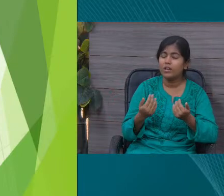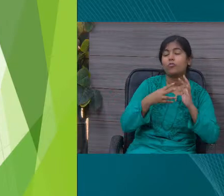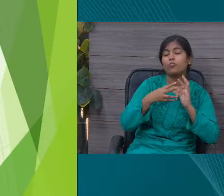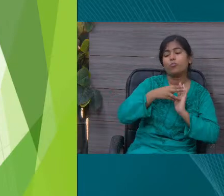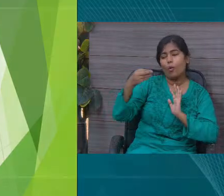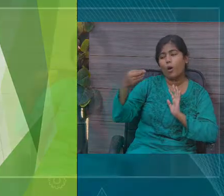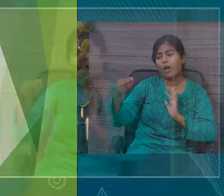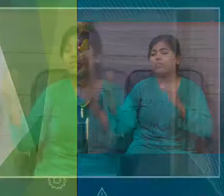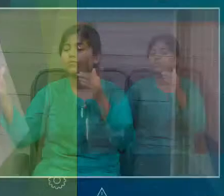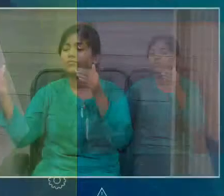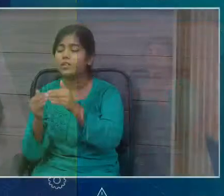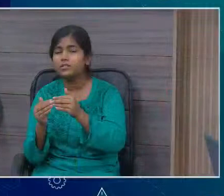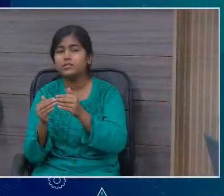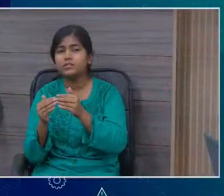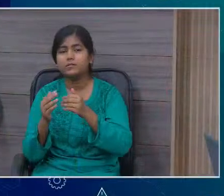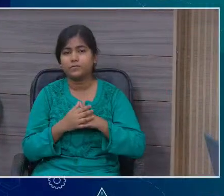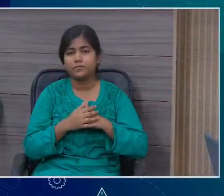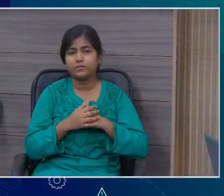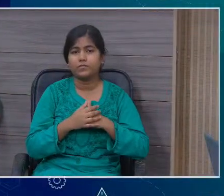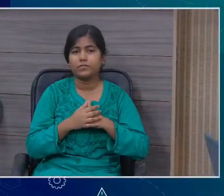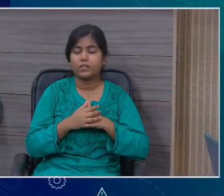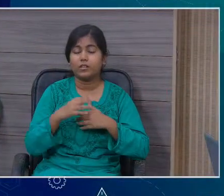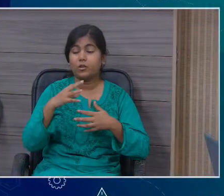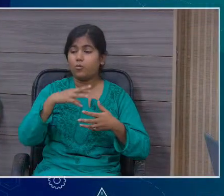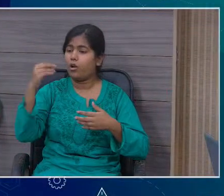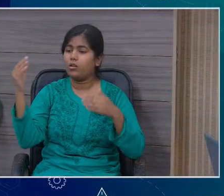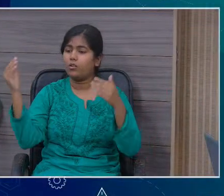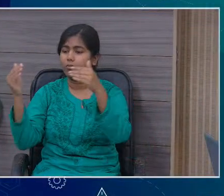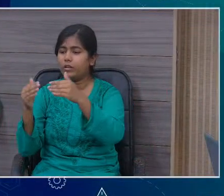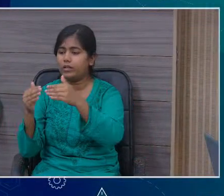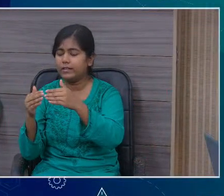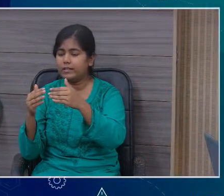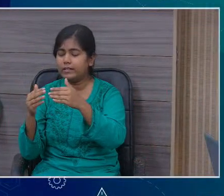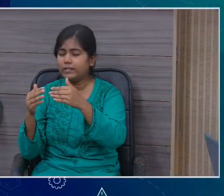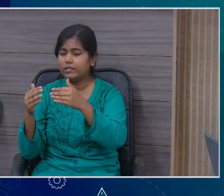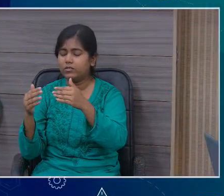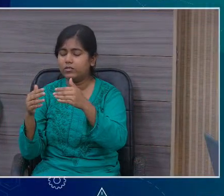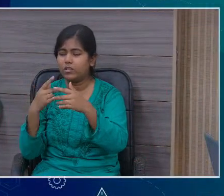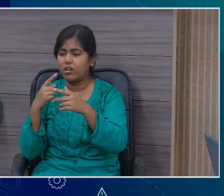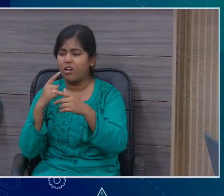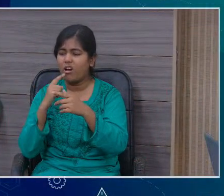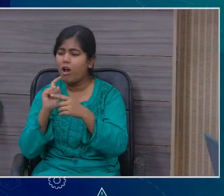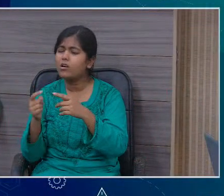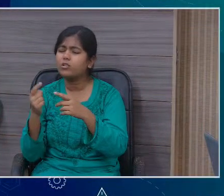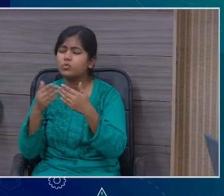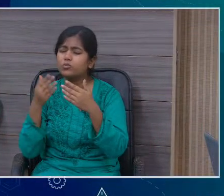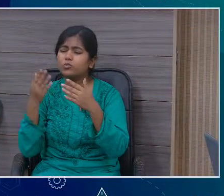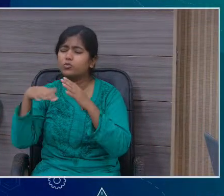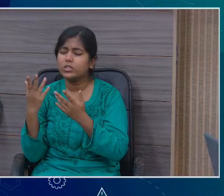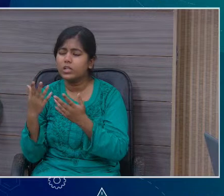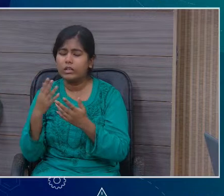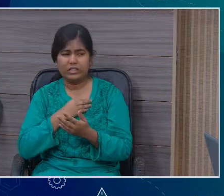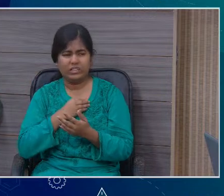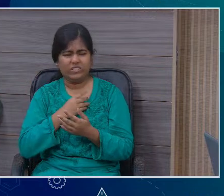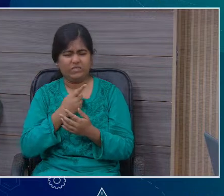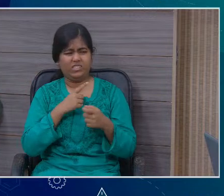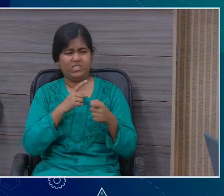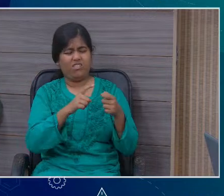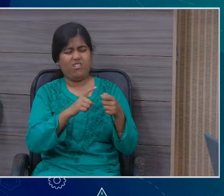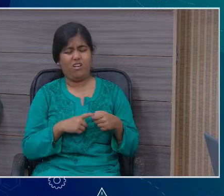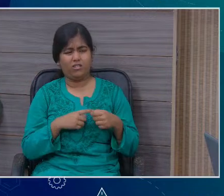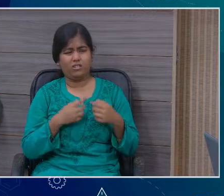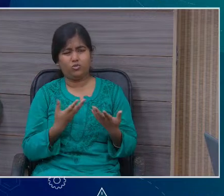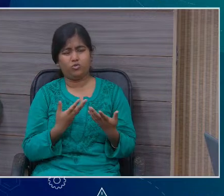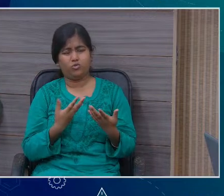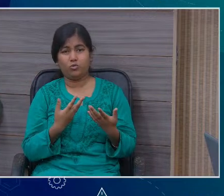what he tries to, firstly the child becomes a little scared, that why is he asking him questions. Then as soon as the child opens